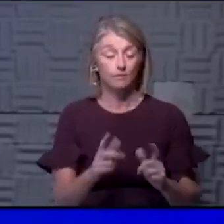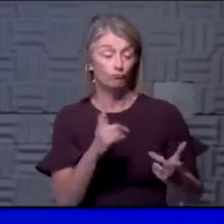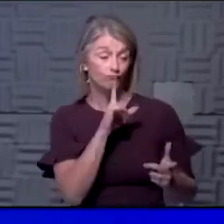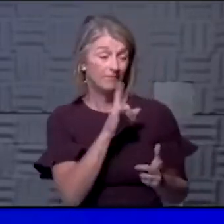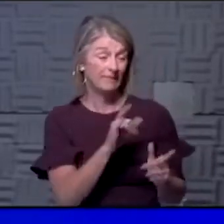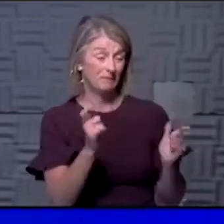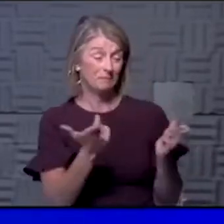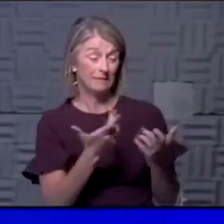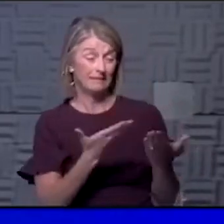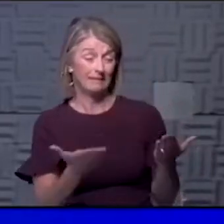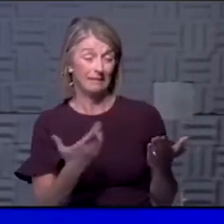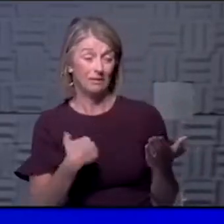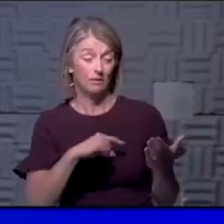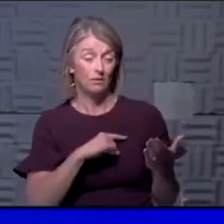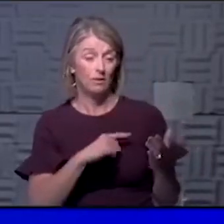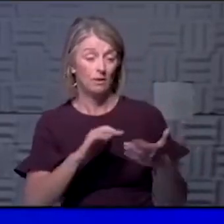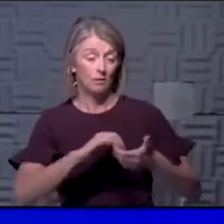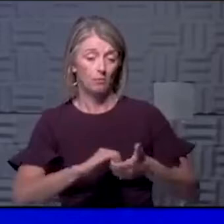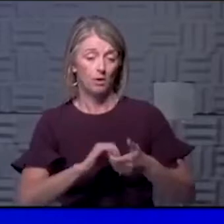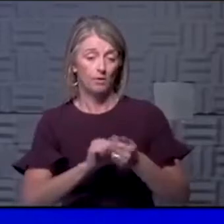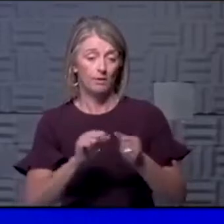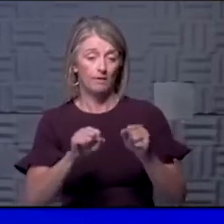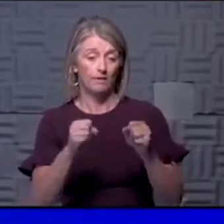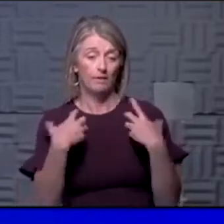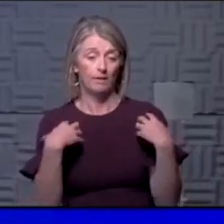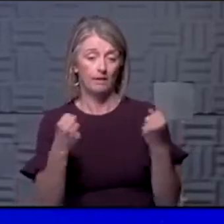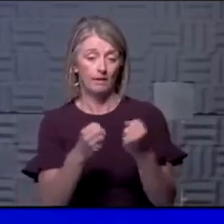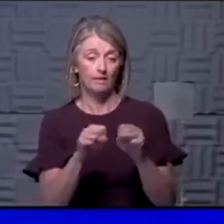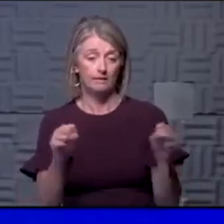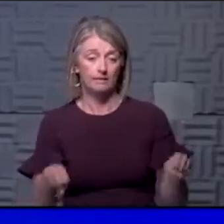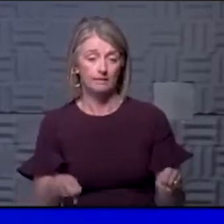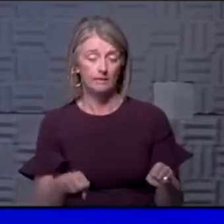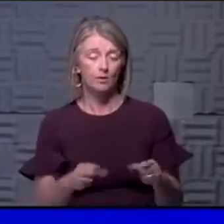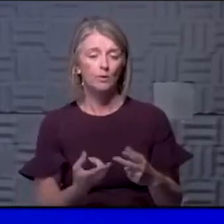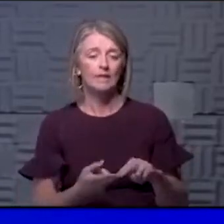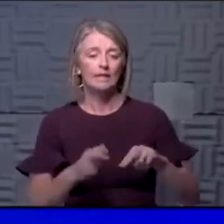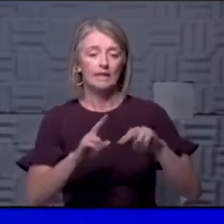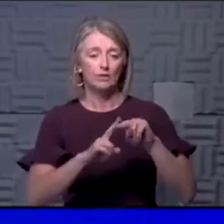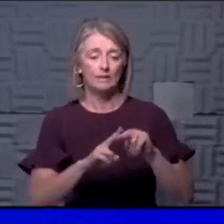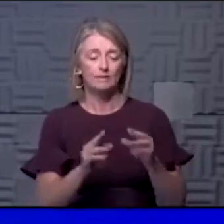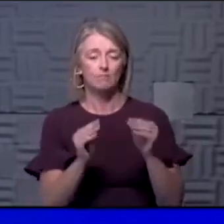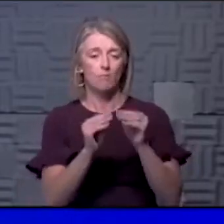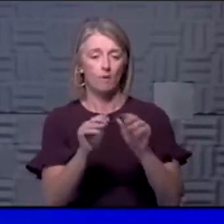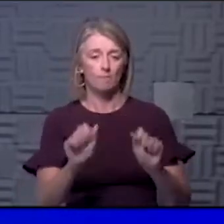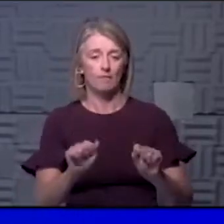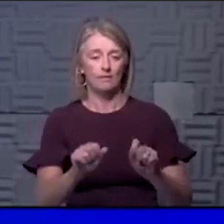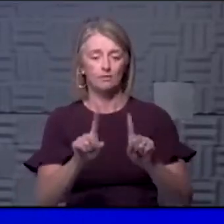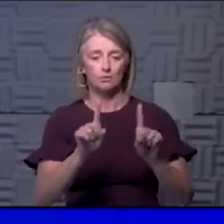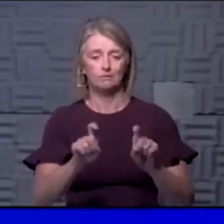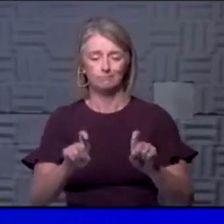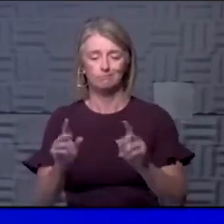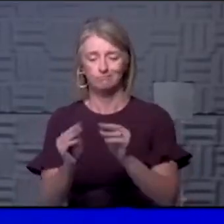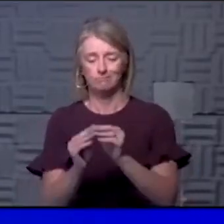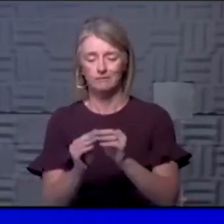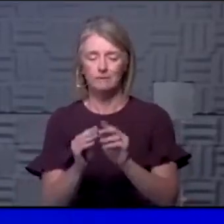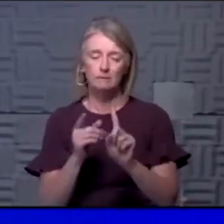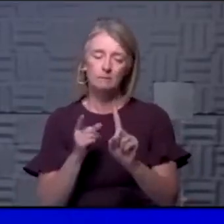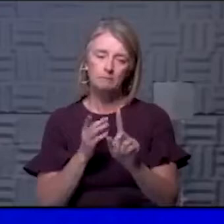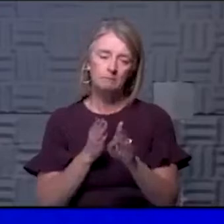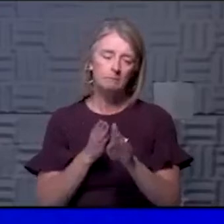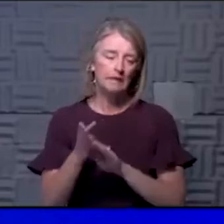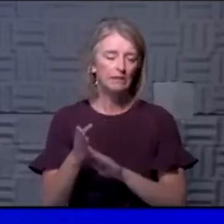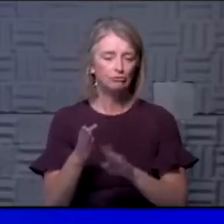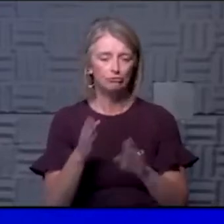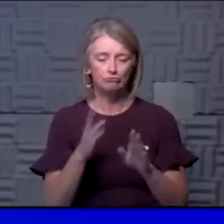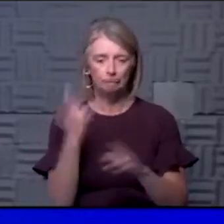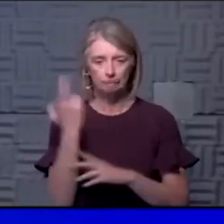we now there's the partner with the health system, so we increase the capacity to test, and I think that is going to be one of the major factors